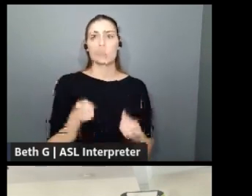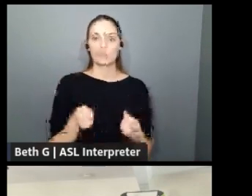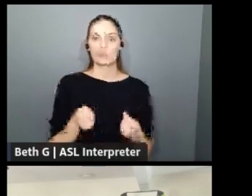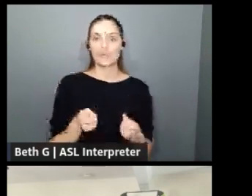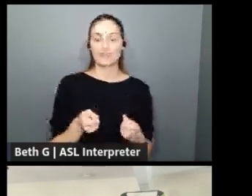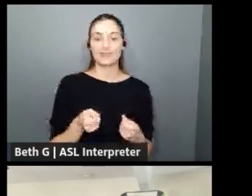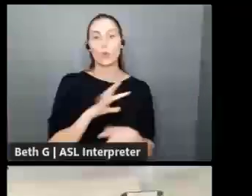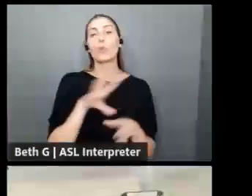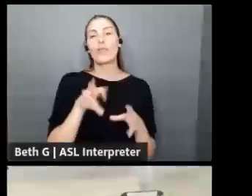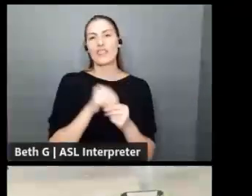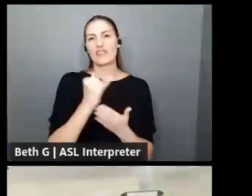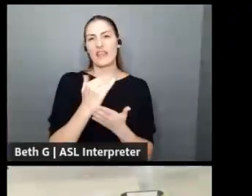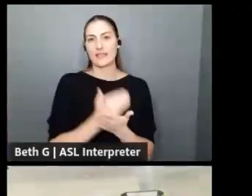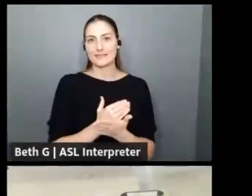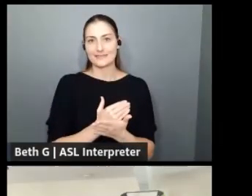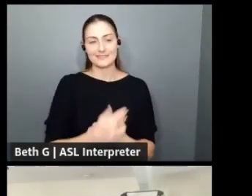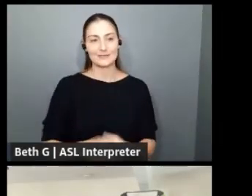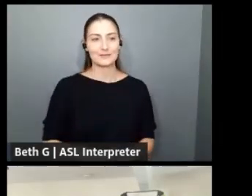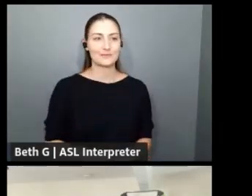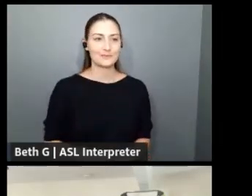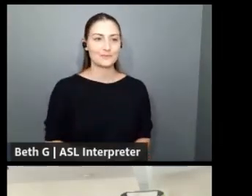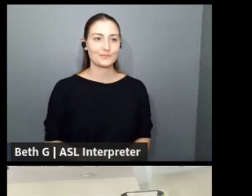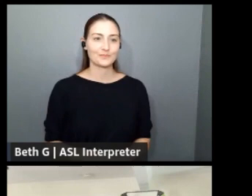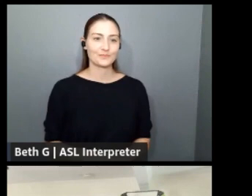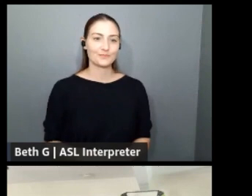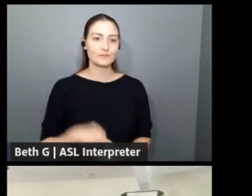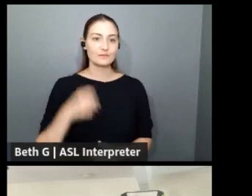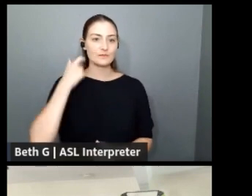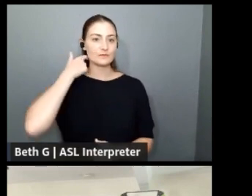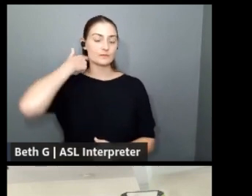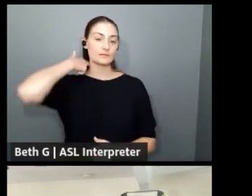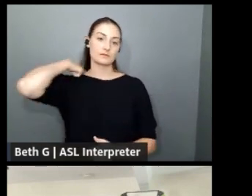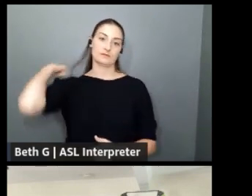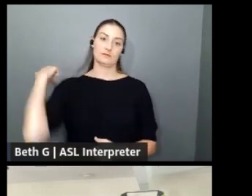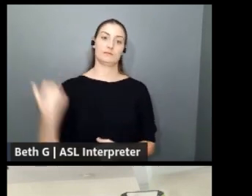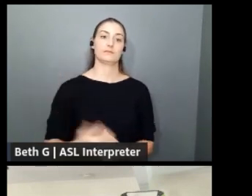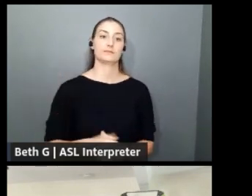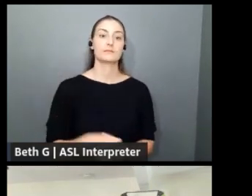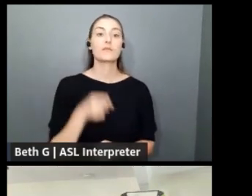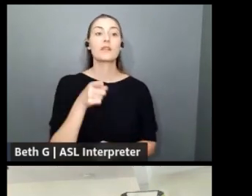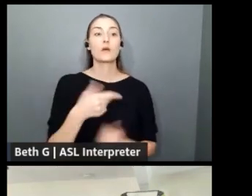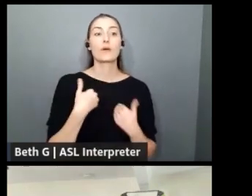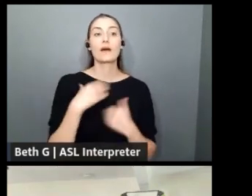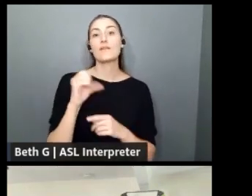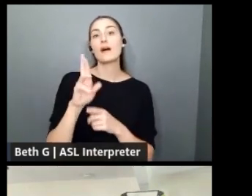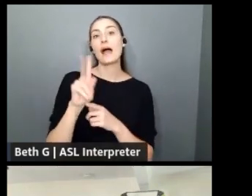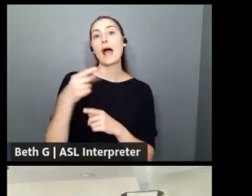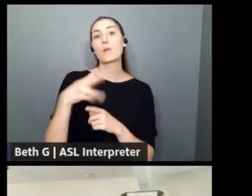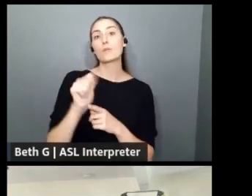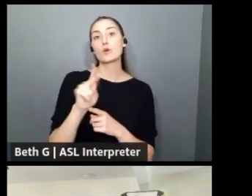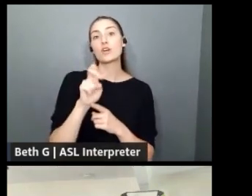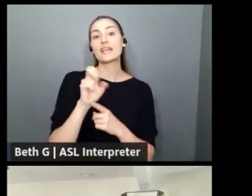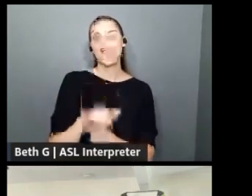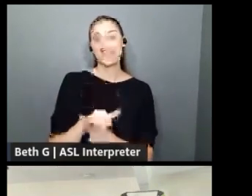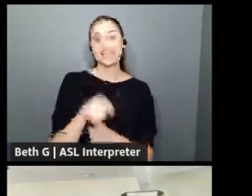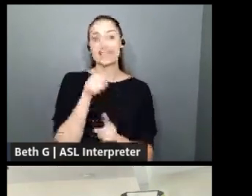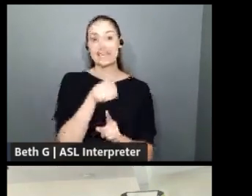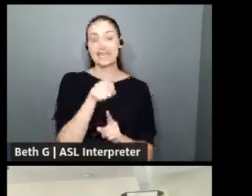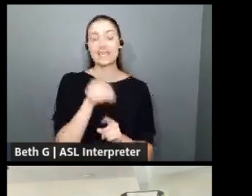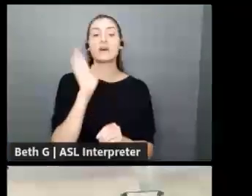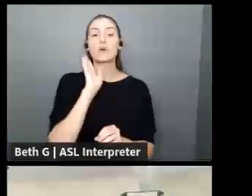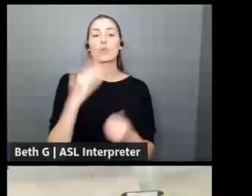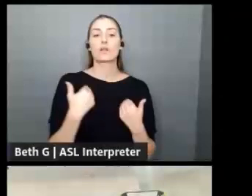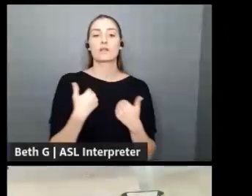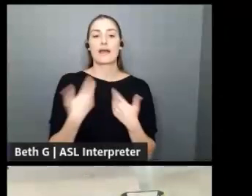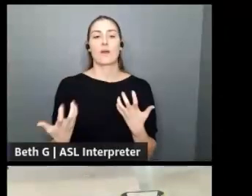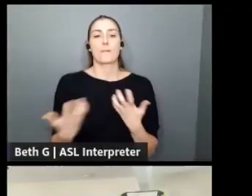within the list. So here we've defined the output key, which is what's going to be merged to the resource level. So this is